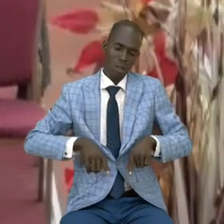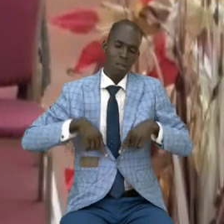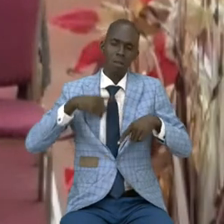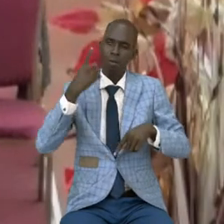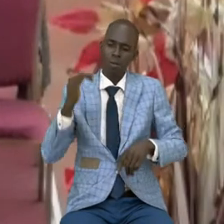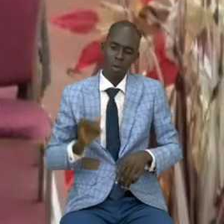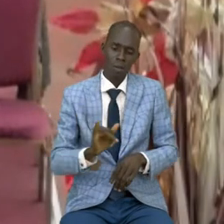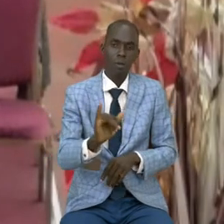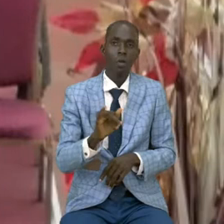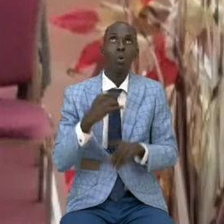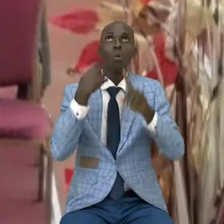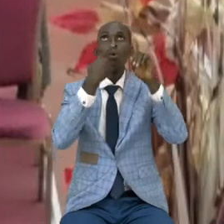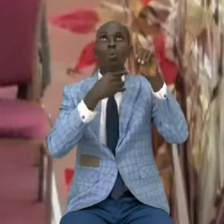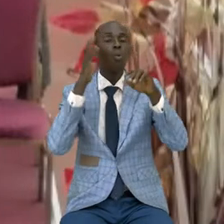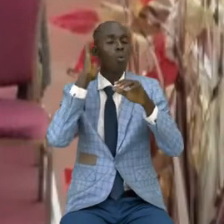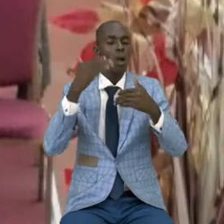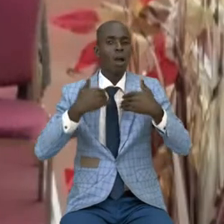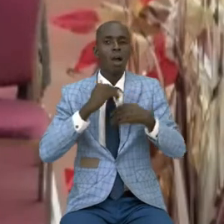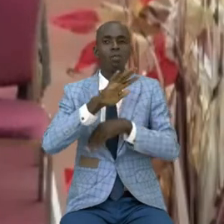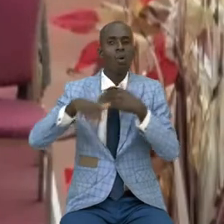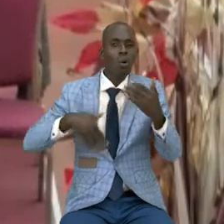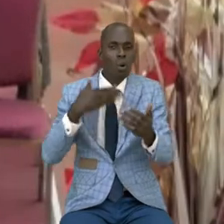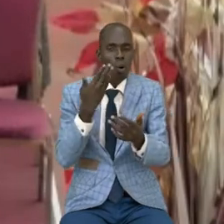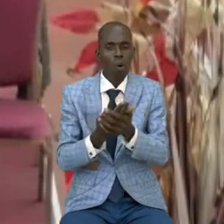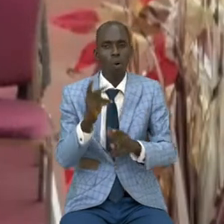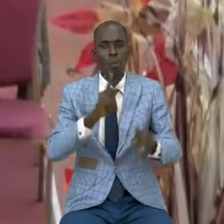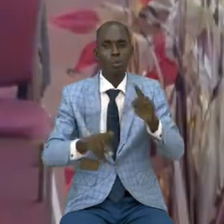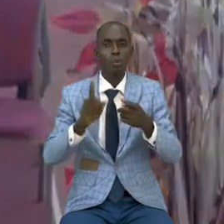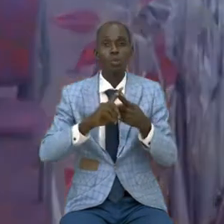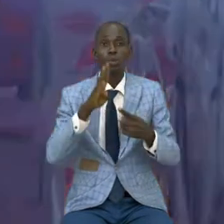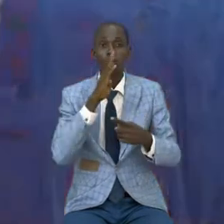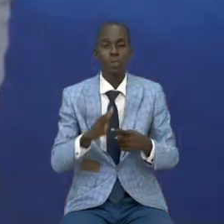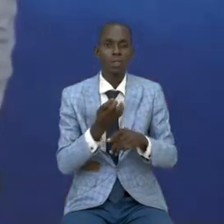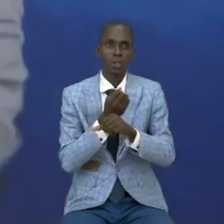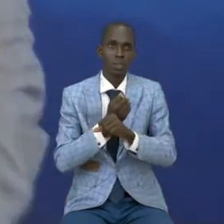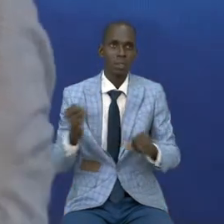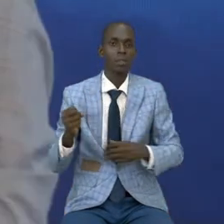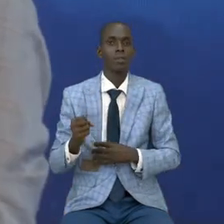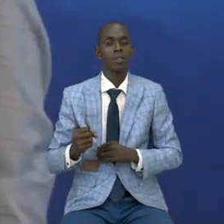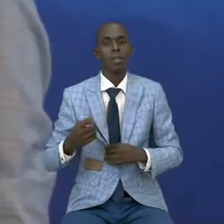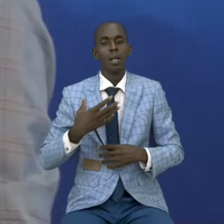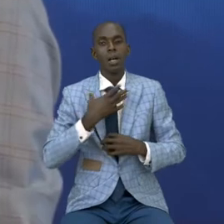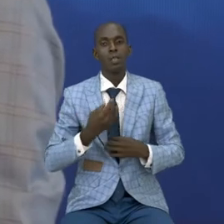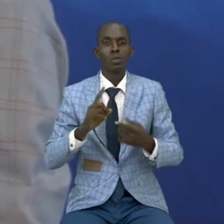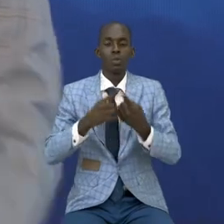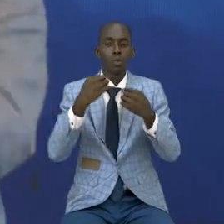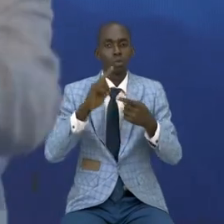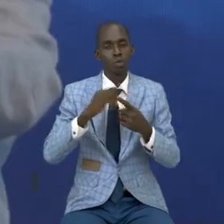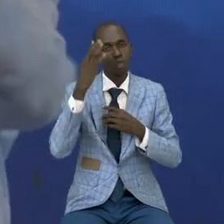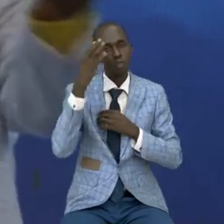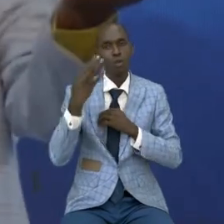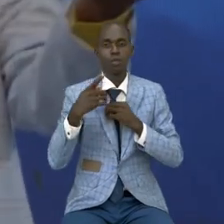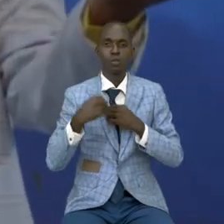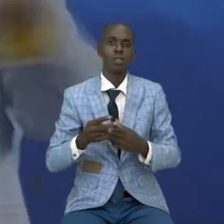will have all men to be saved and to come unto the knowledge of the